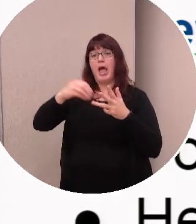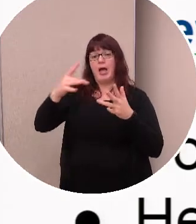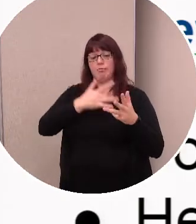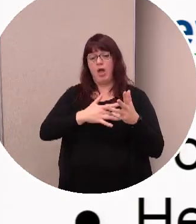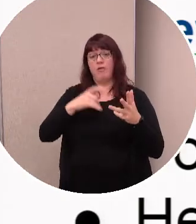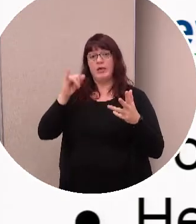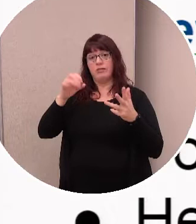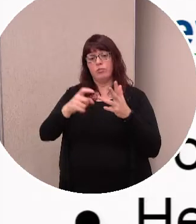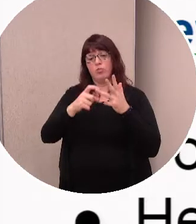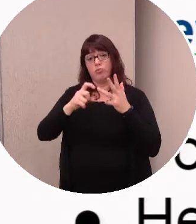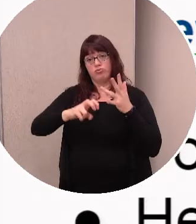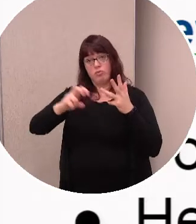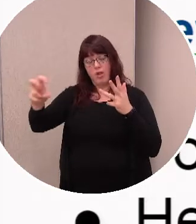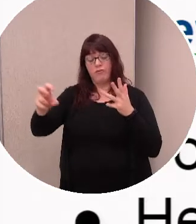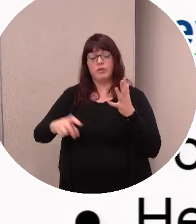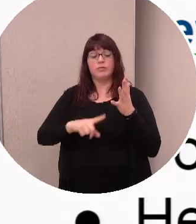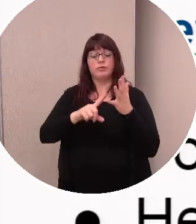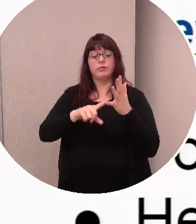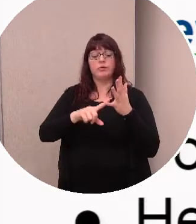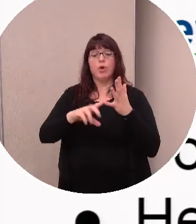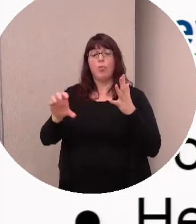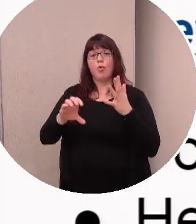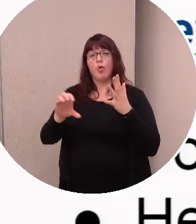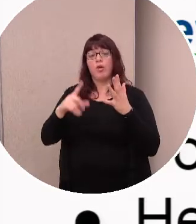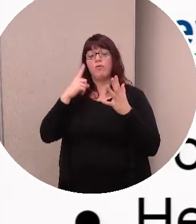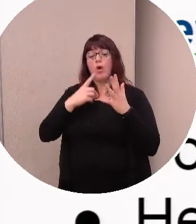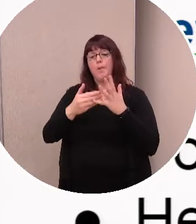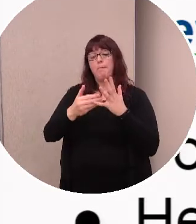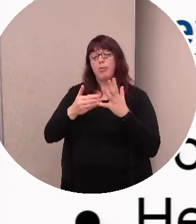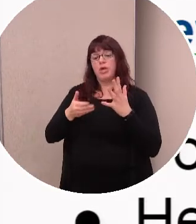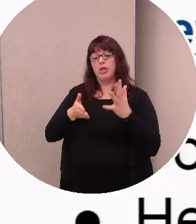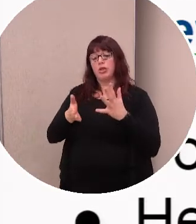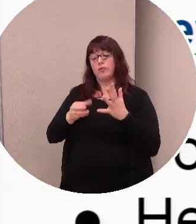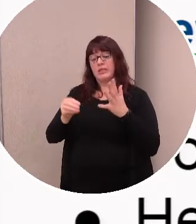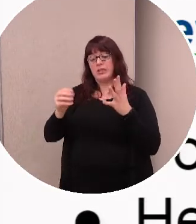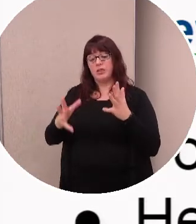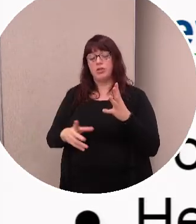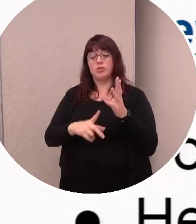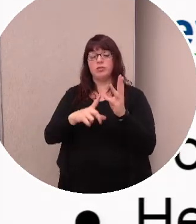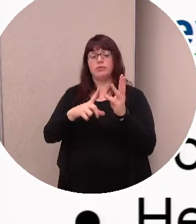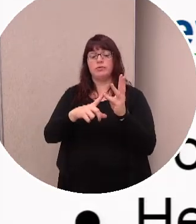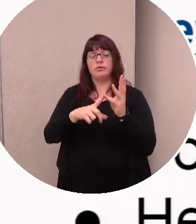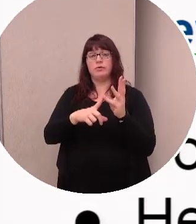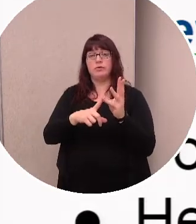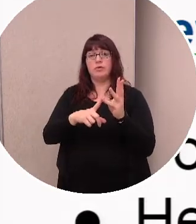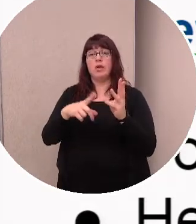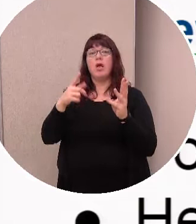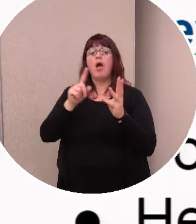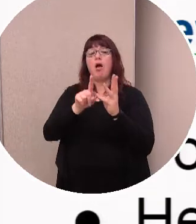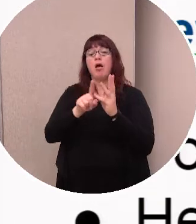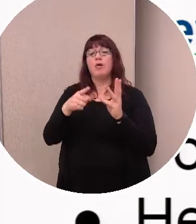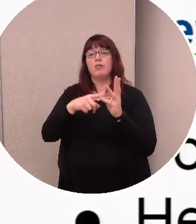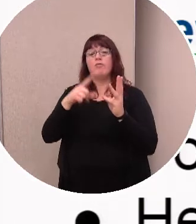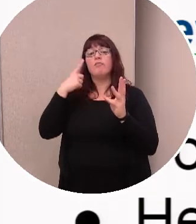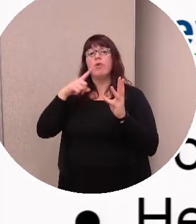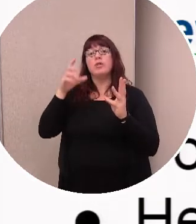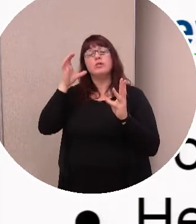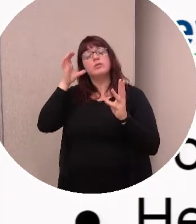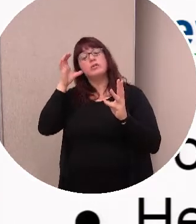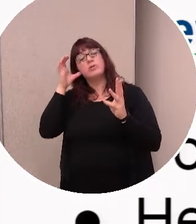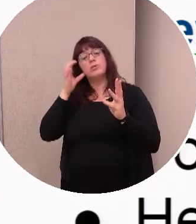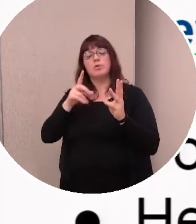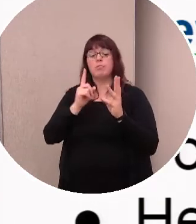travel, some work we're doing with pre-service teachers, and a final note on coherence and deep learning, which is